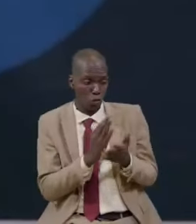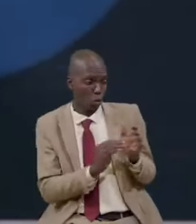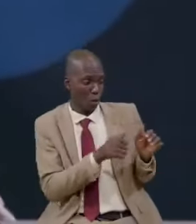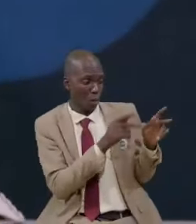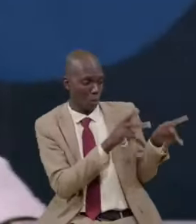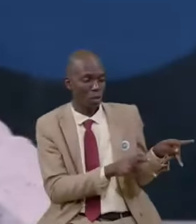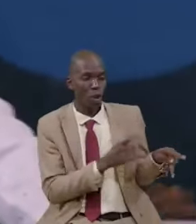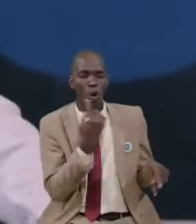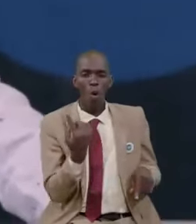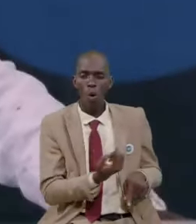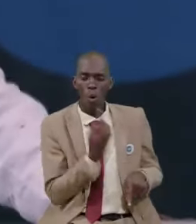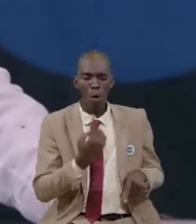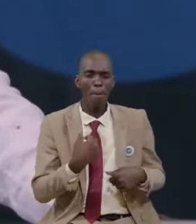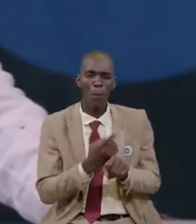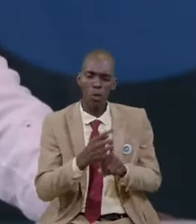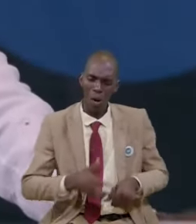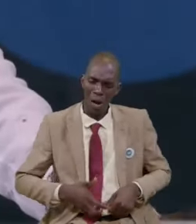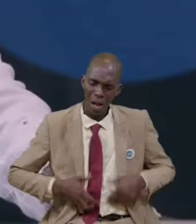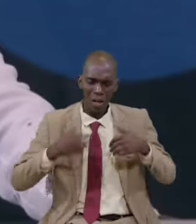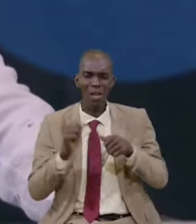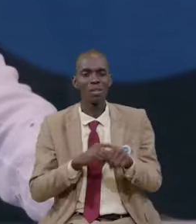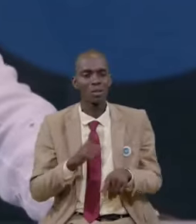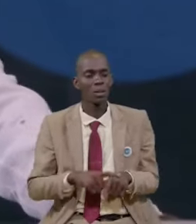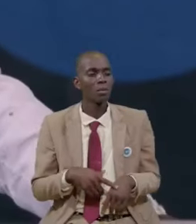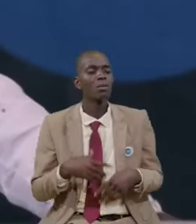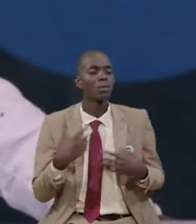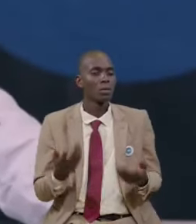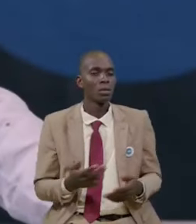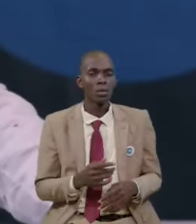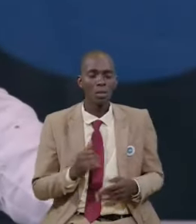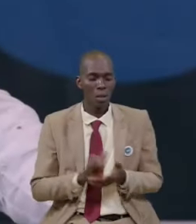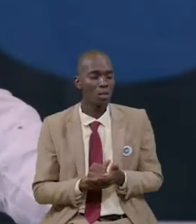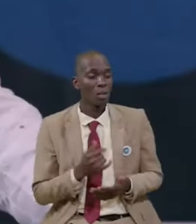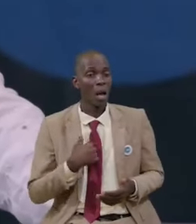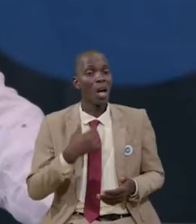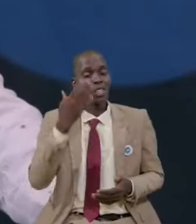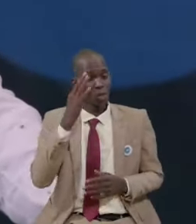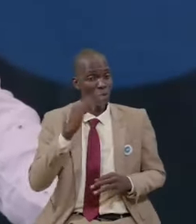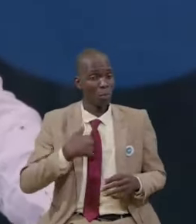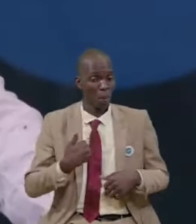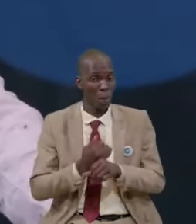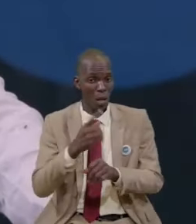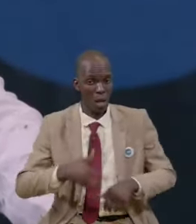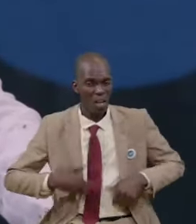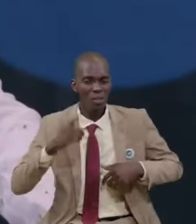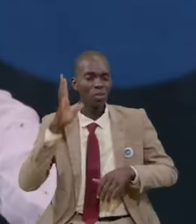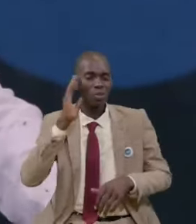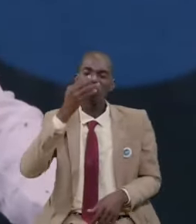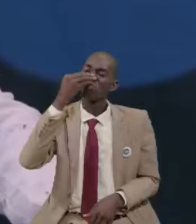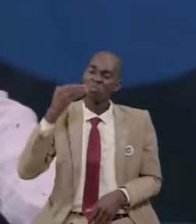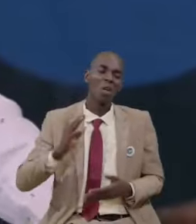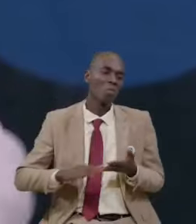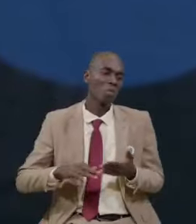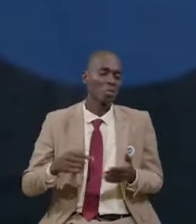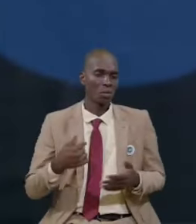and you say, I know you'll forgive me. Okay, I forgive you. And then you go the following day, you do that same thing